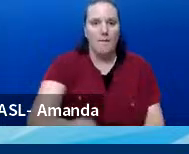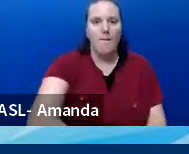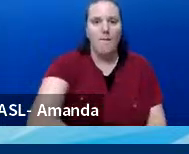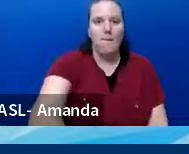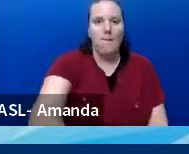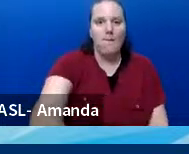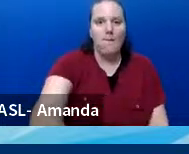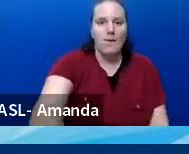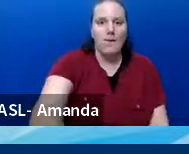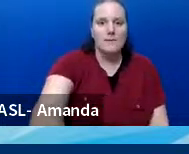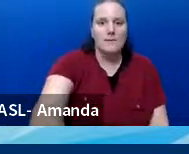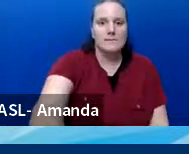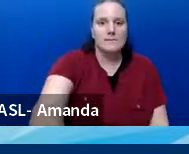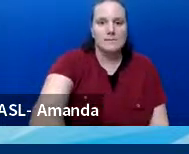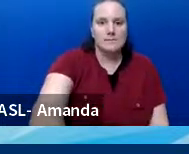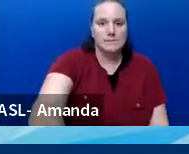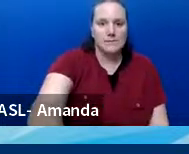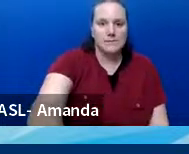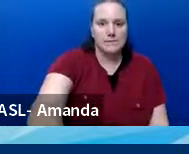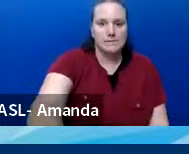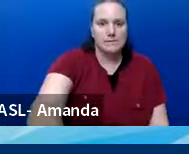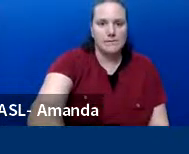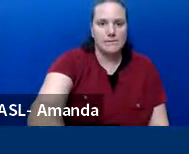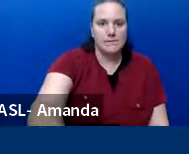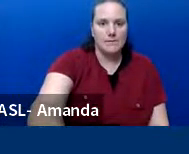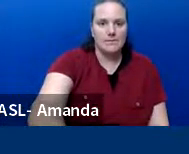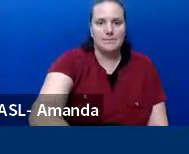efforts to date. Next slide, please.